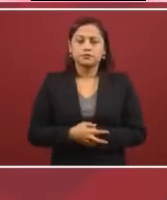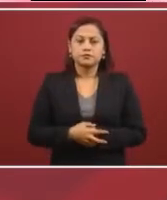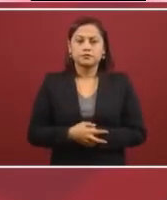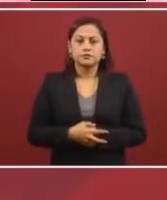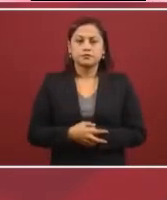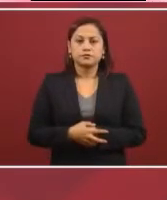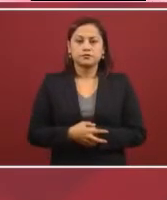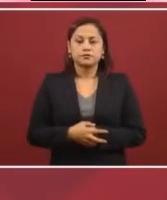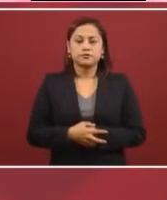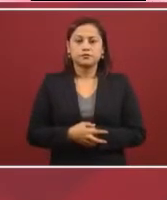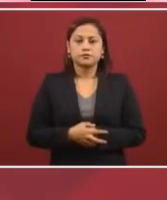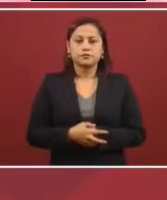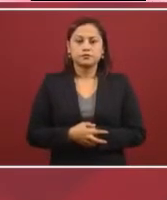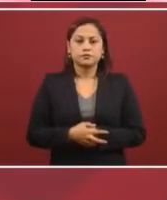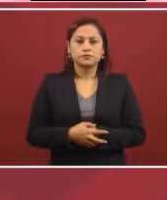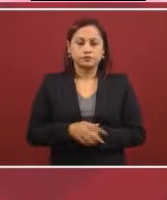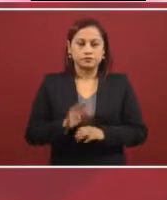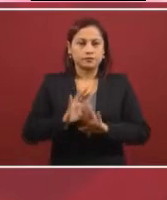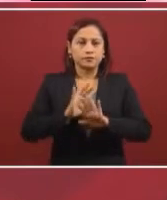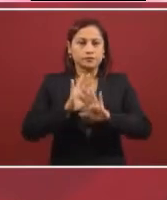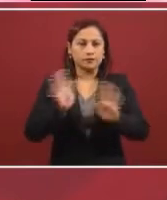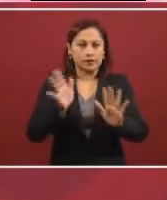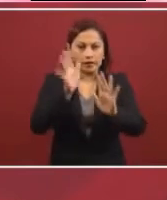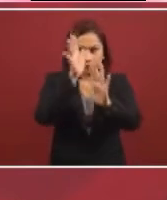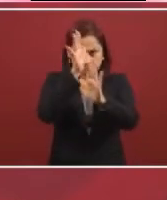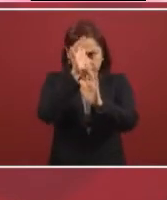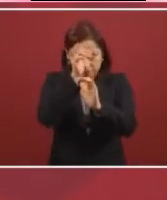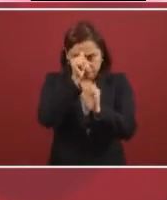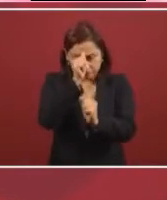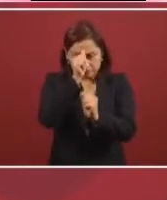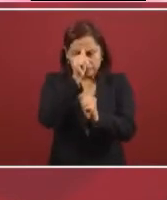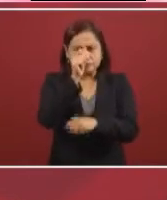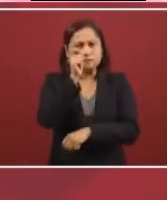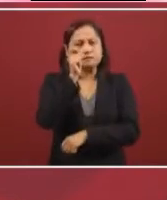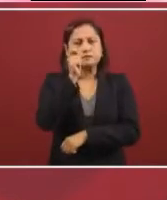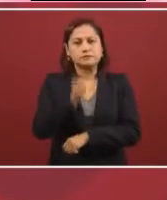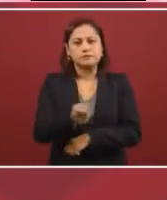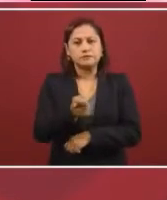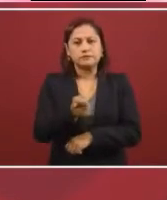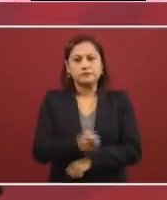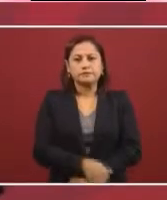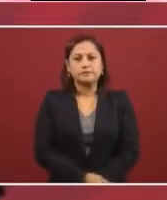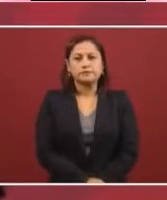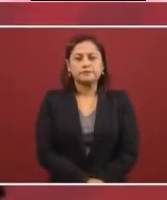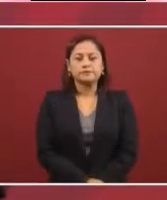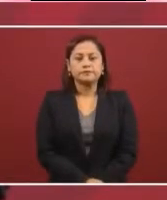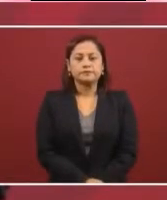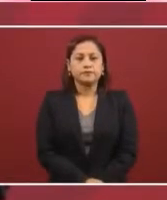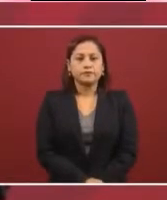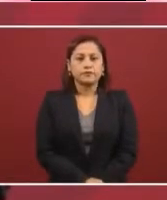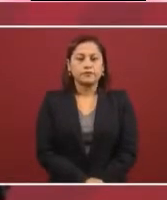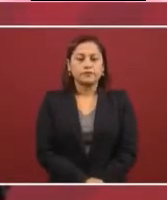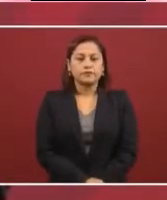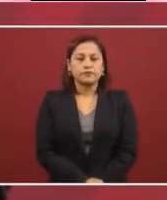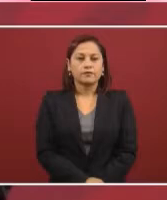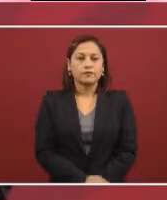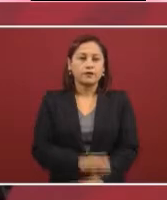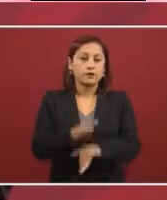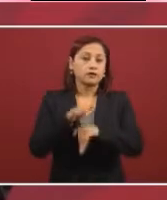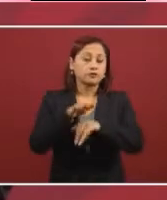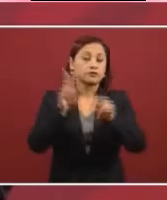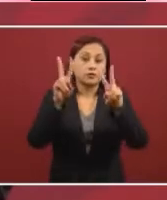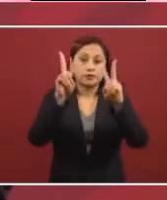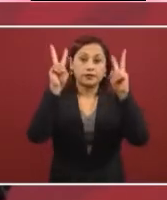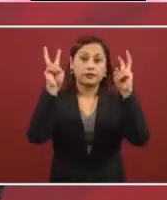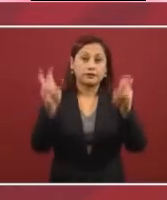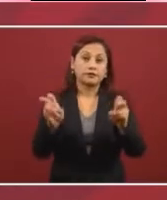se llegó a un acuerdo. We've come to an agreement. El conflicto with the conflict de la Policía